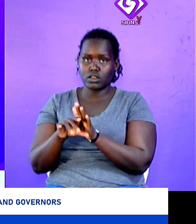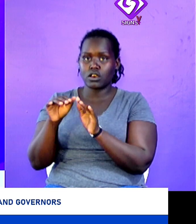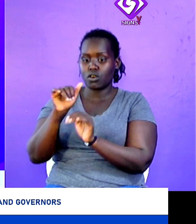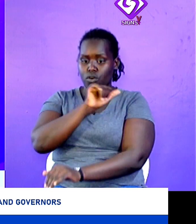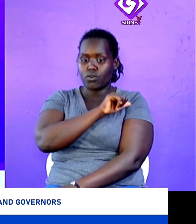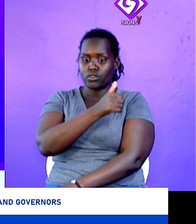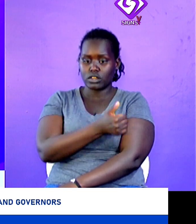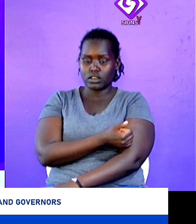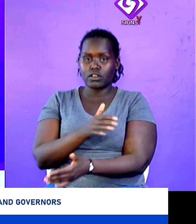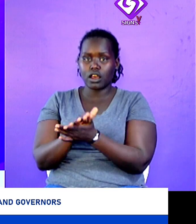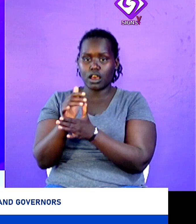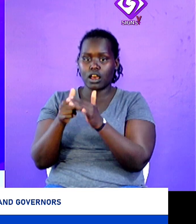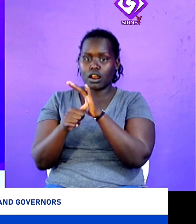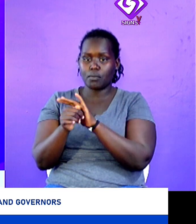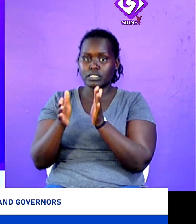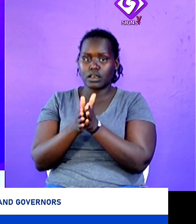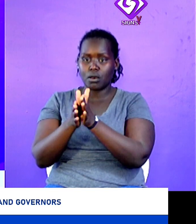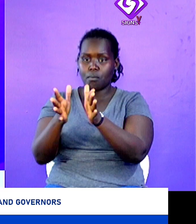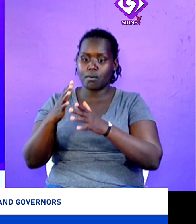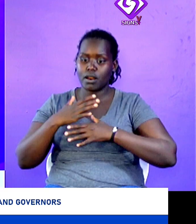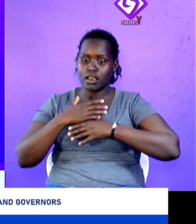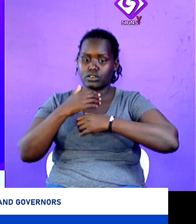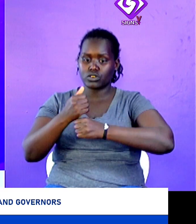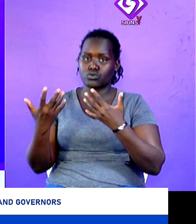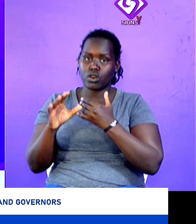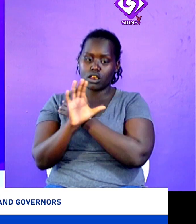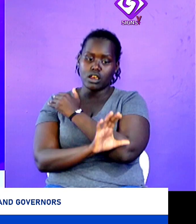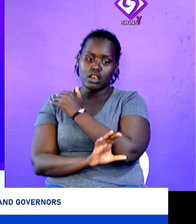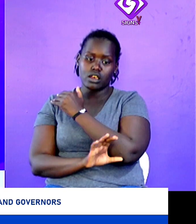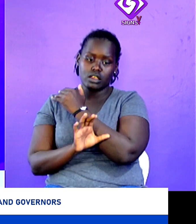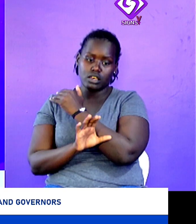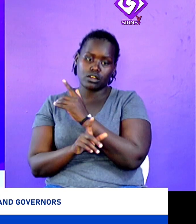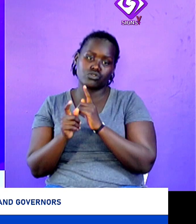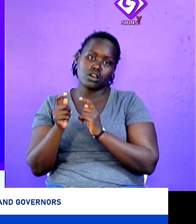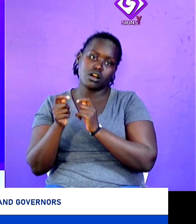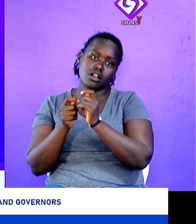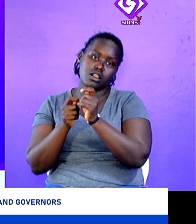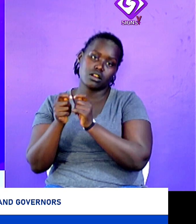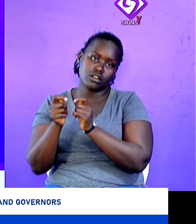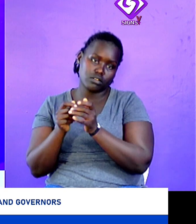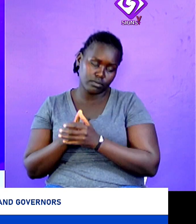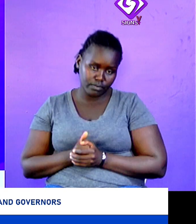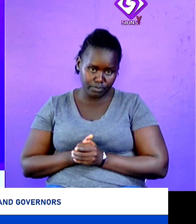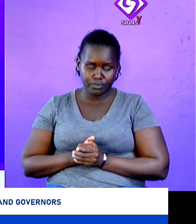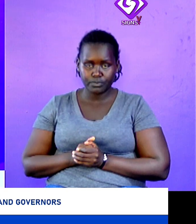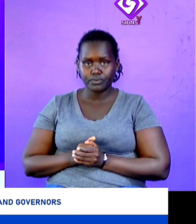authority undermines public trust in the country's governance.